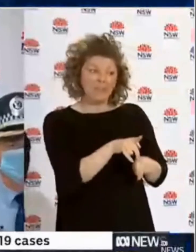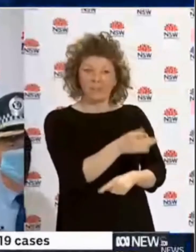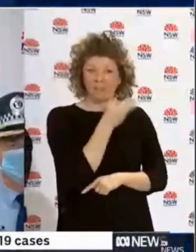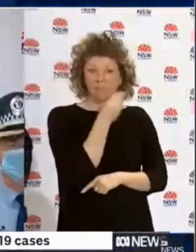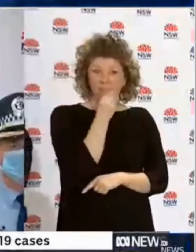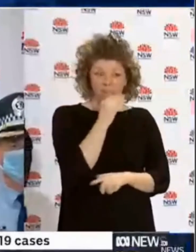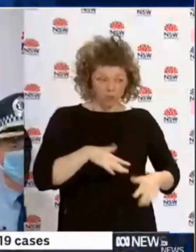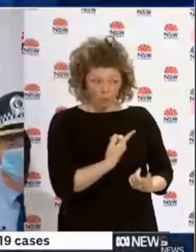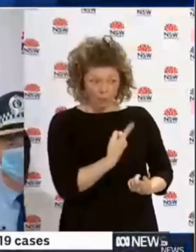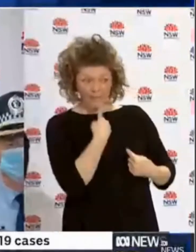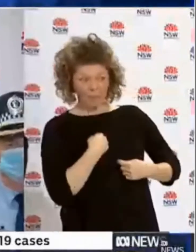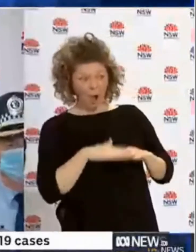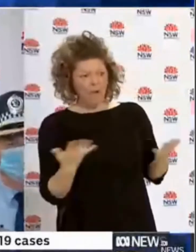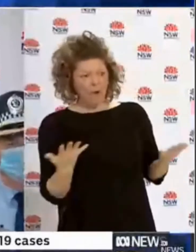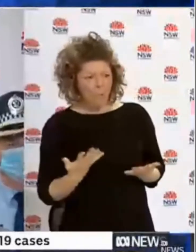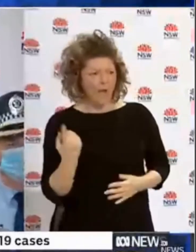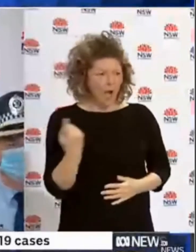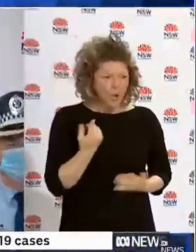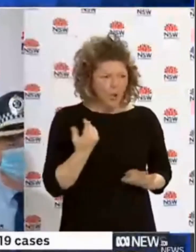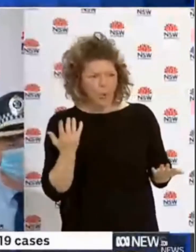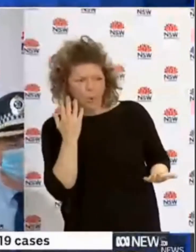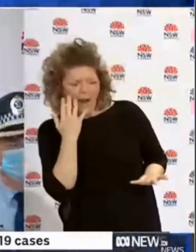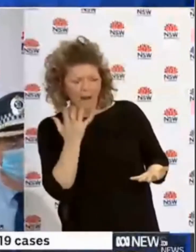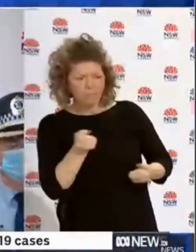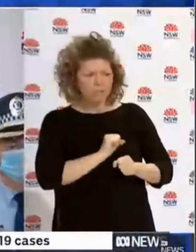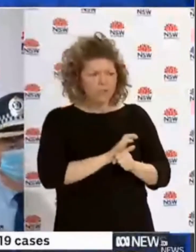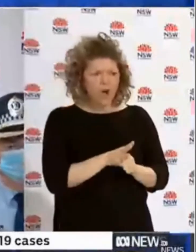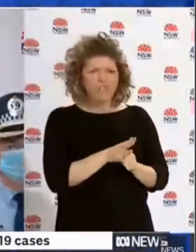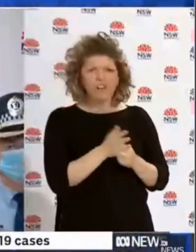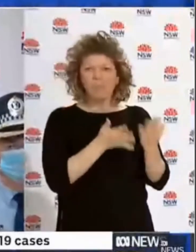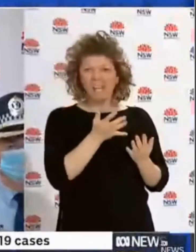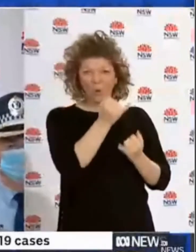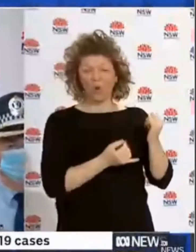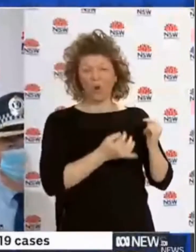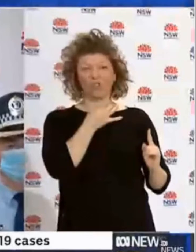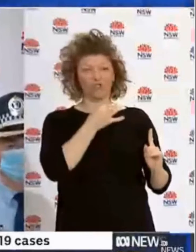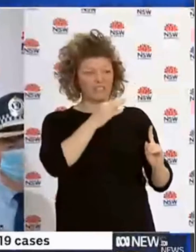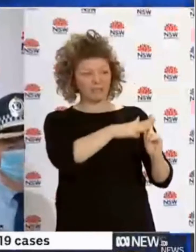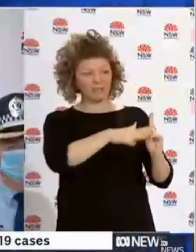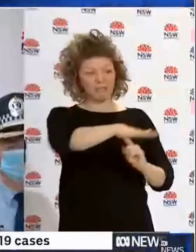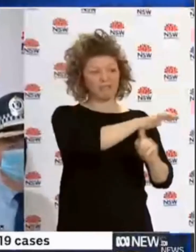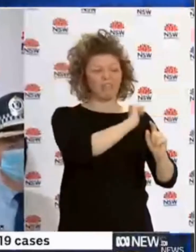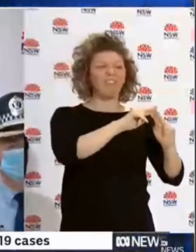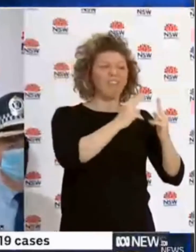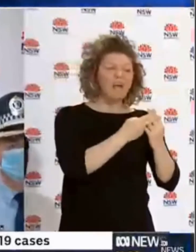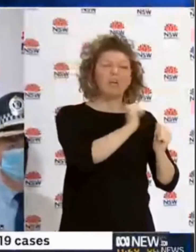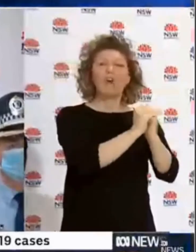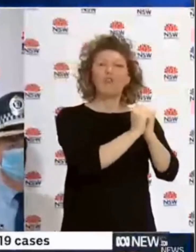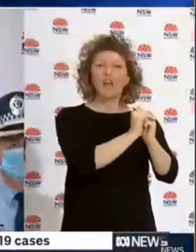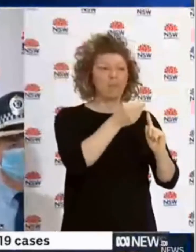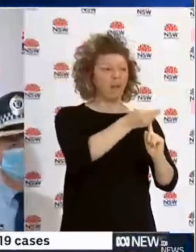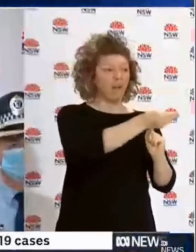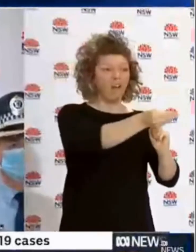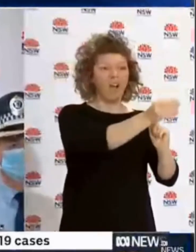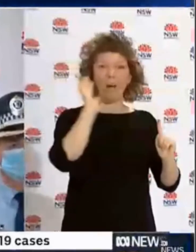workers the truth, they're putting their family and their friends at risk. So from what I understand, more often than not, people are telling the